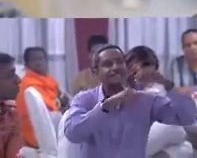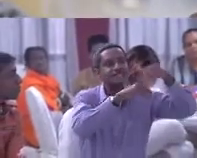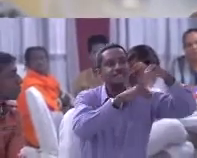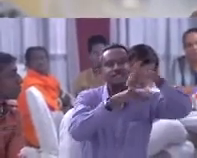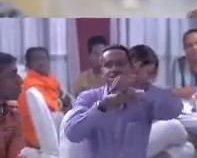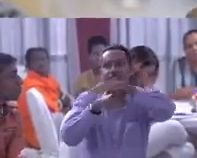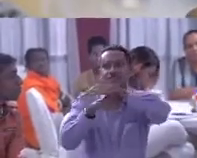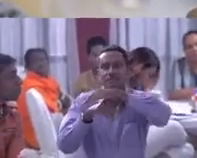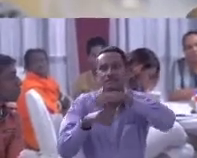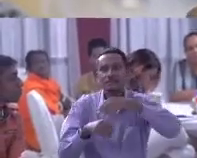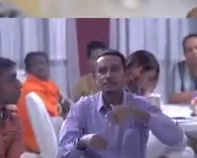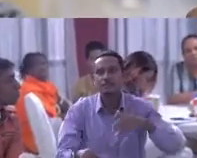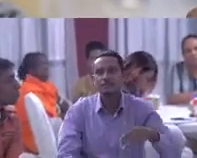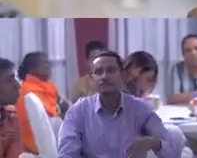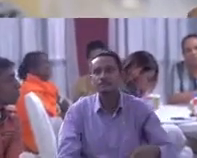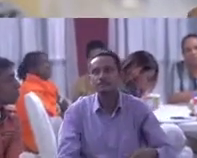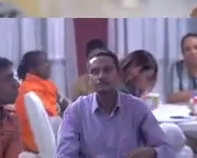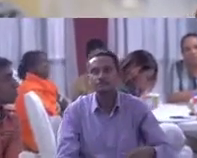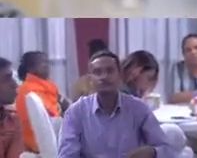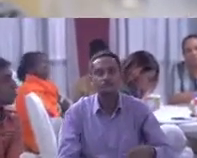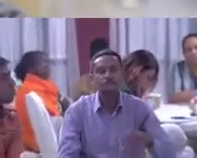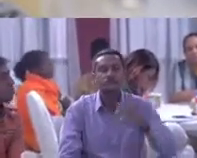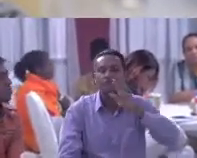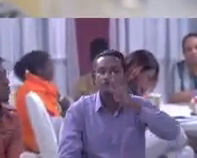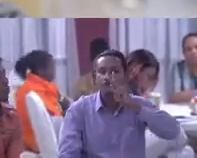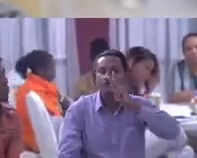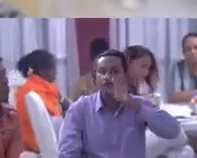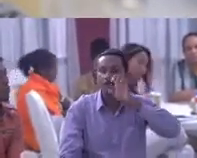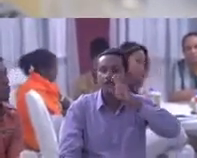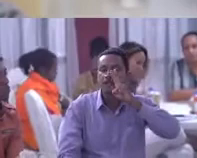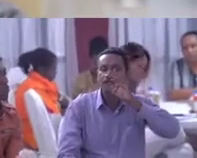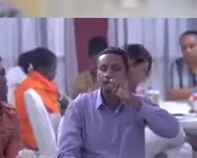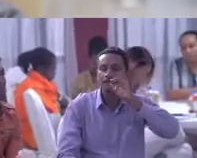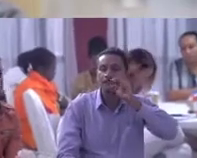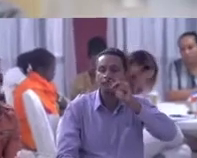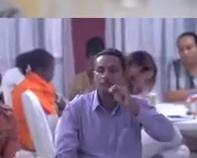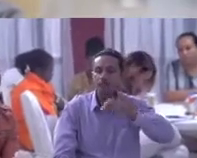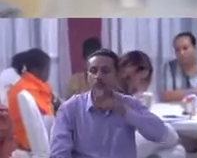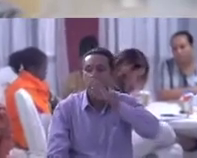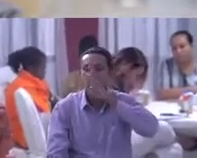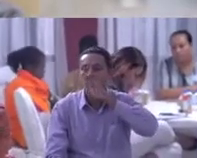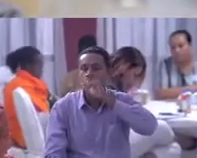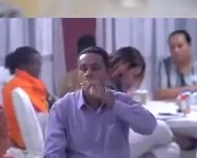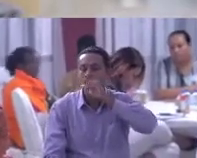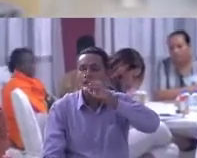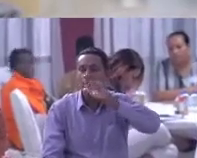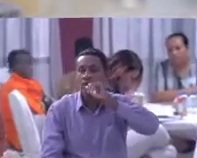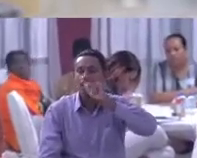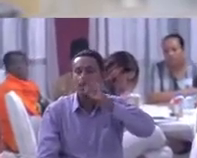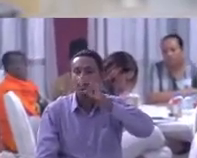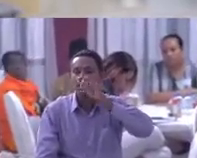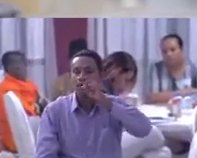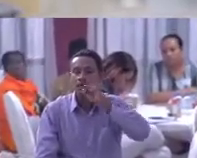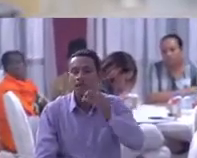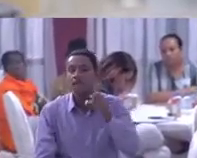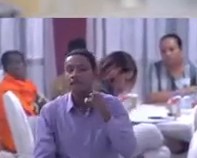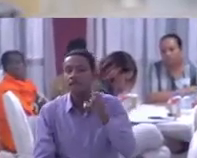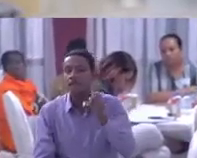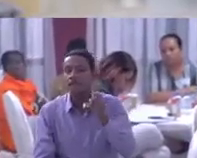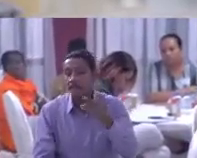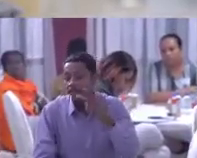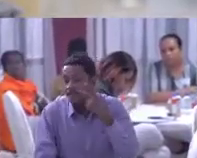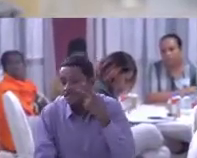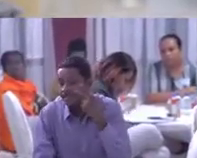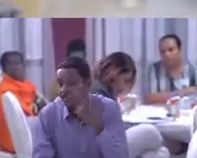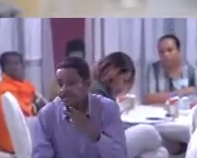him? Yeah, Kevin Williams. Okay, yeah. Yeah. And he bought so far 12 of my